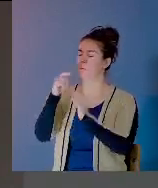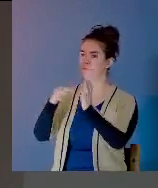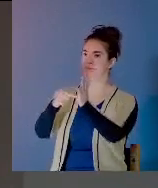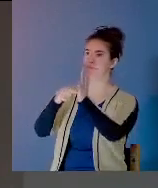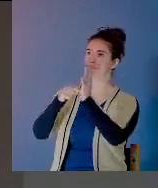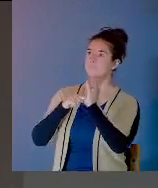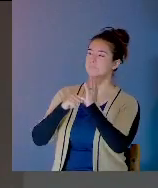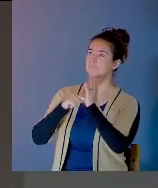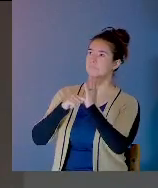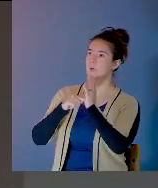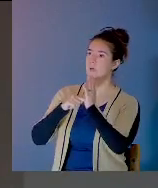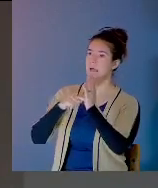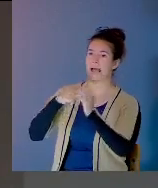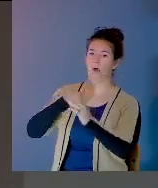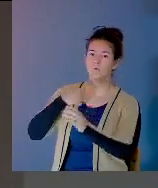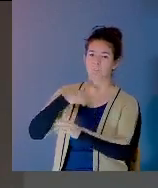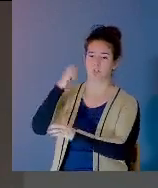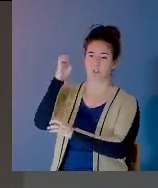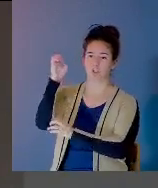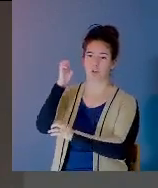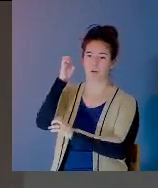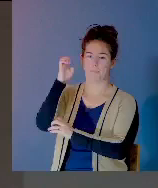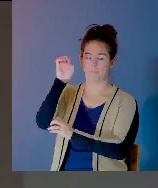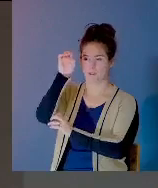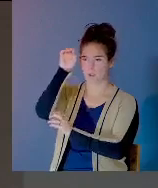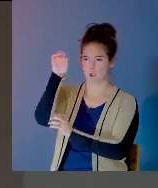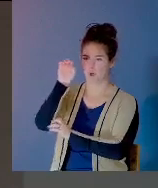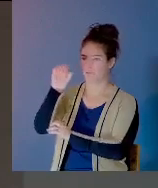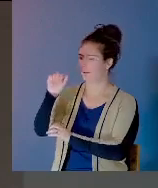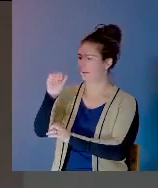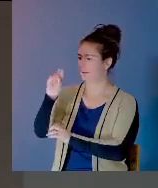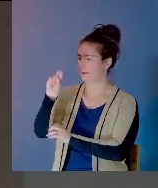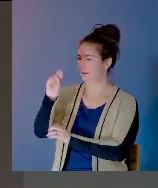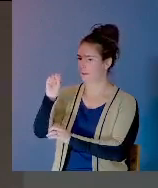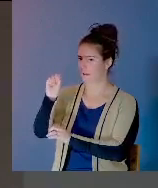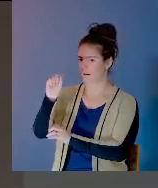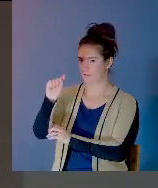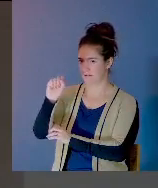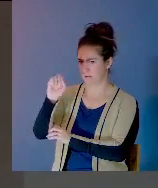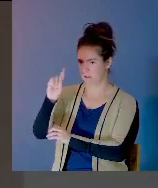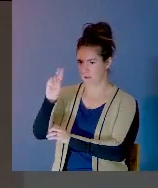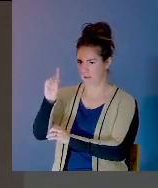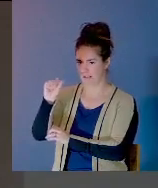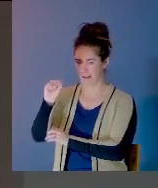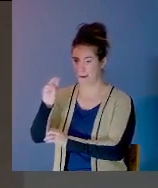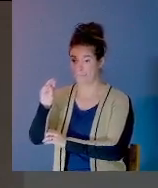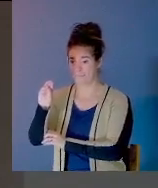in Amsterdam. And I had gone down by myself to